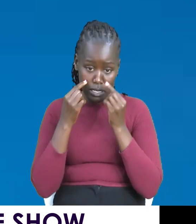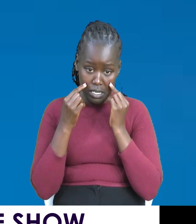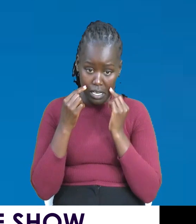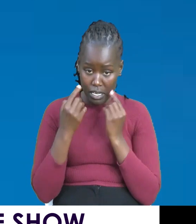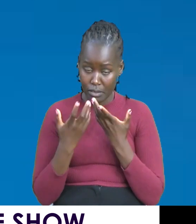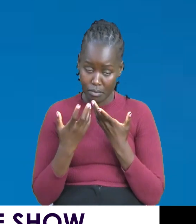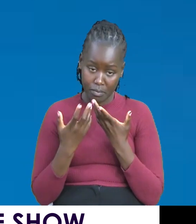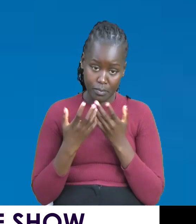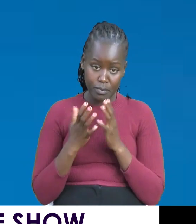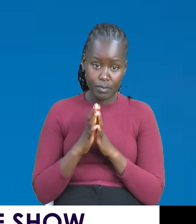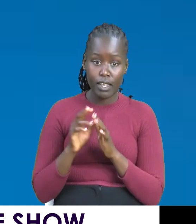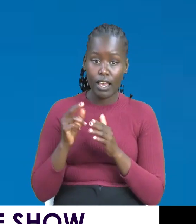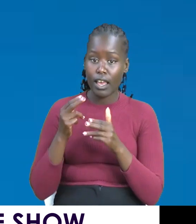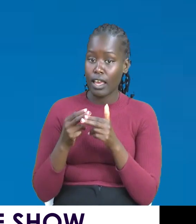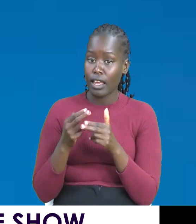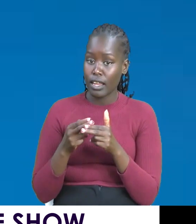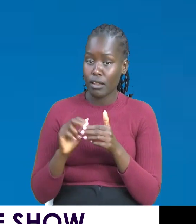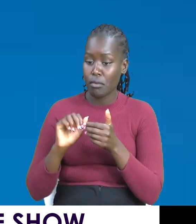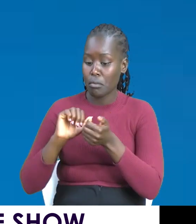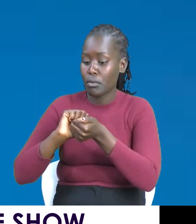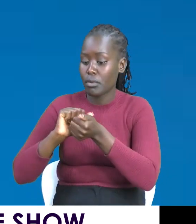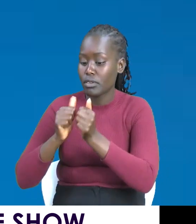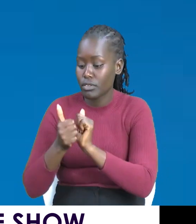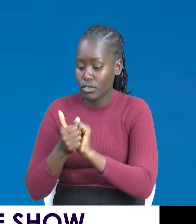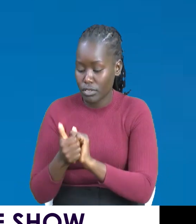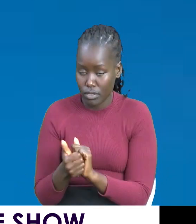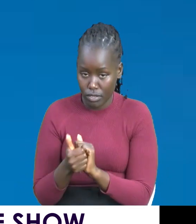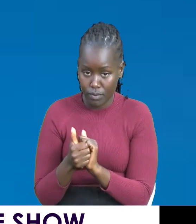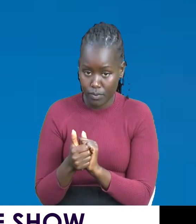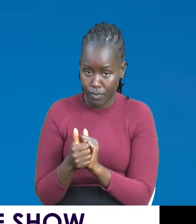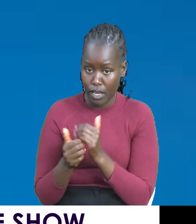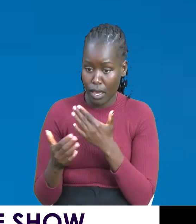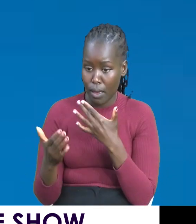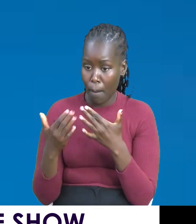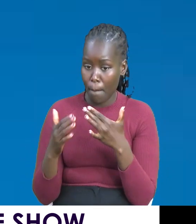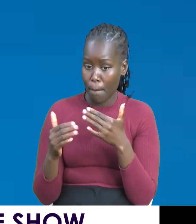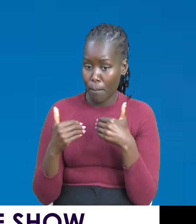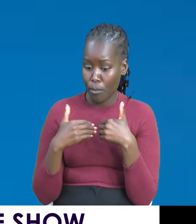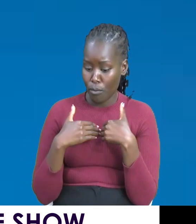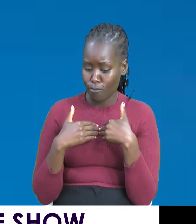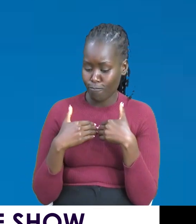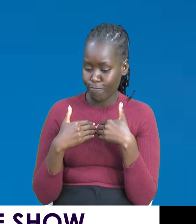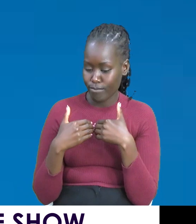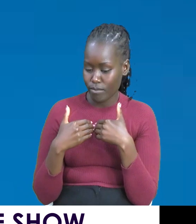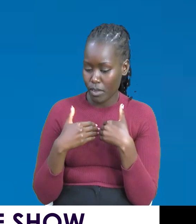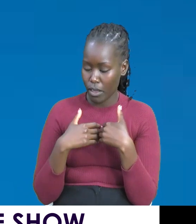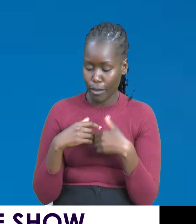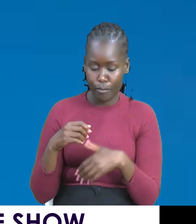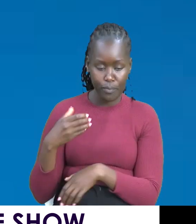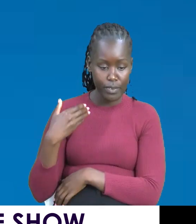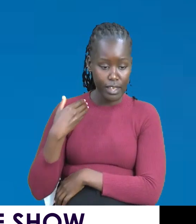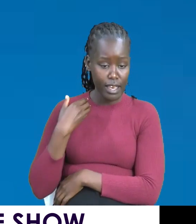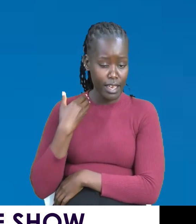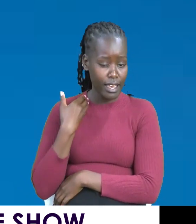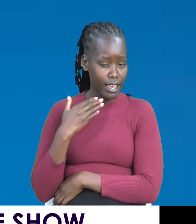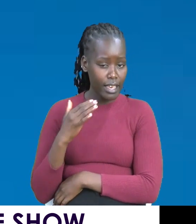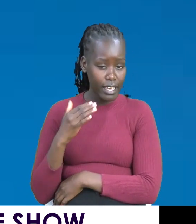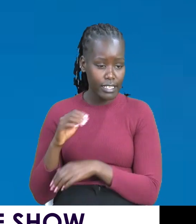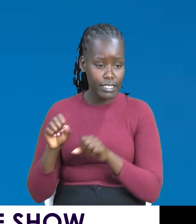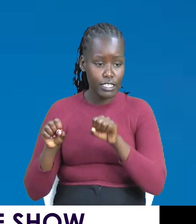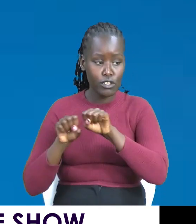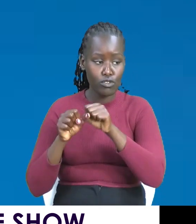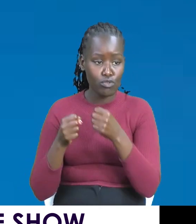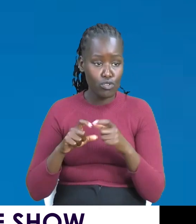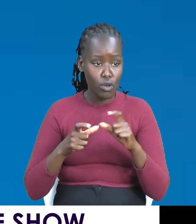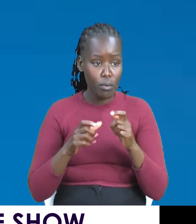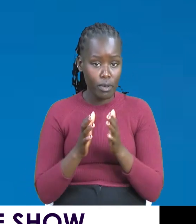poured. Your name may be twisted. You may be facing a lot of hate, social media, and all manner